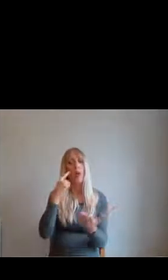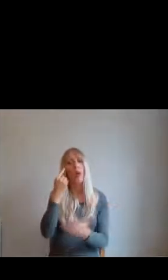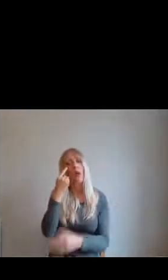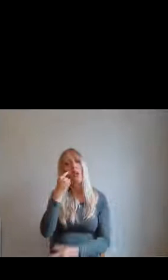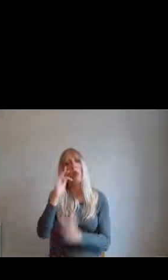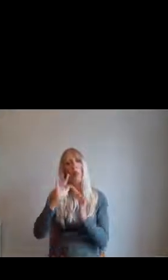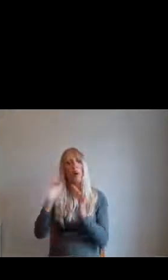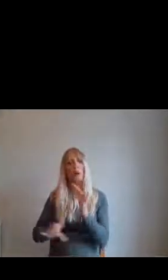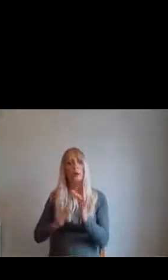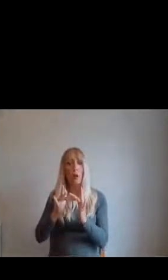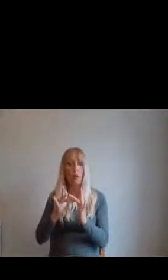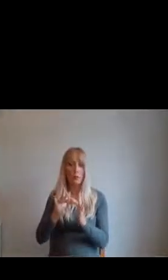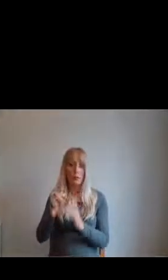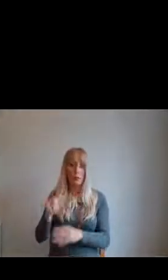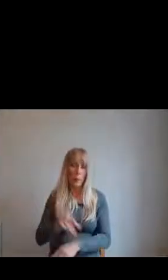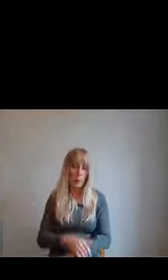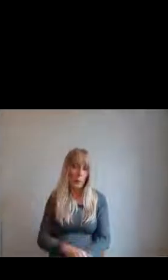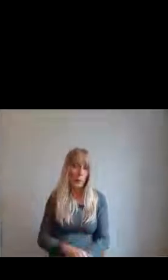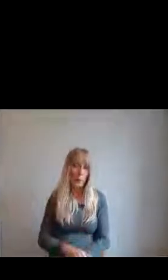website.